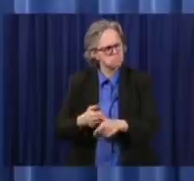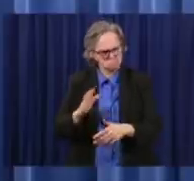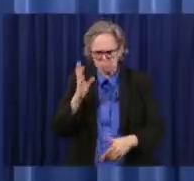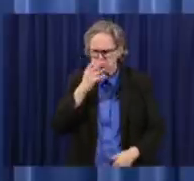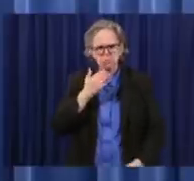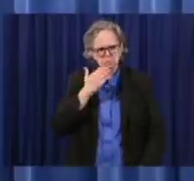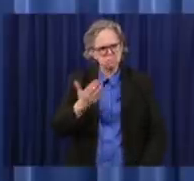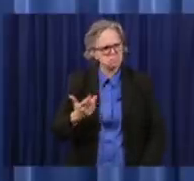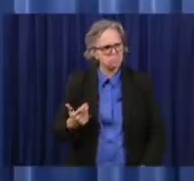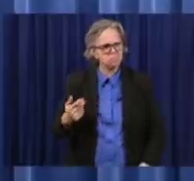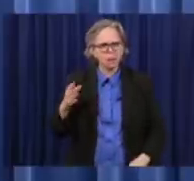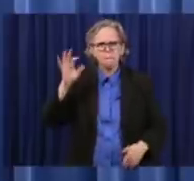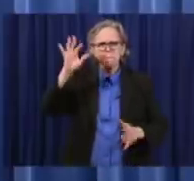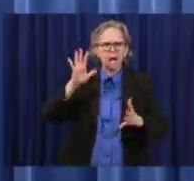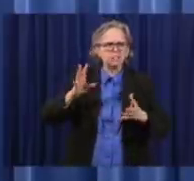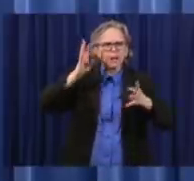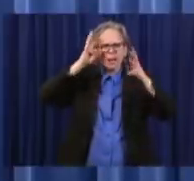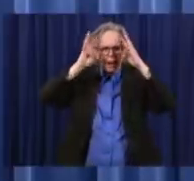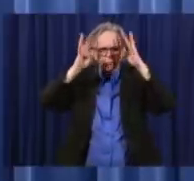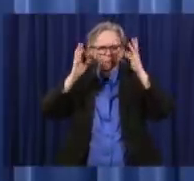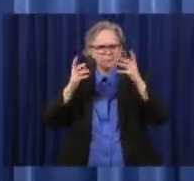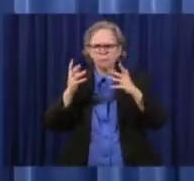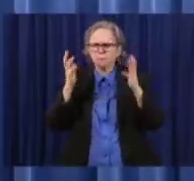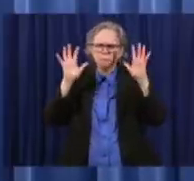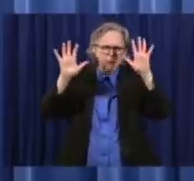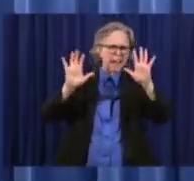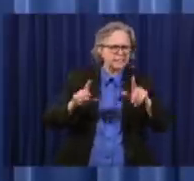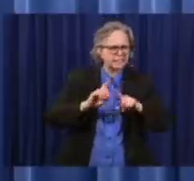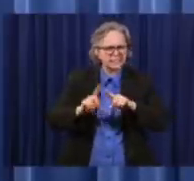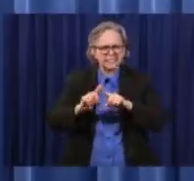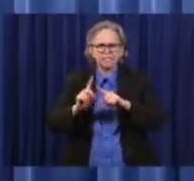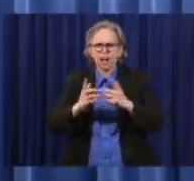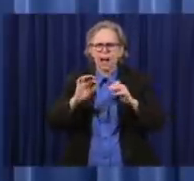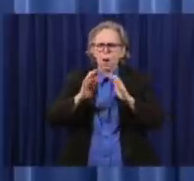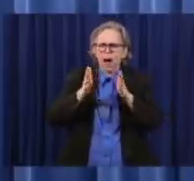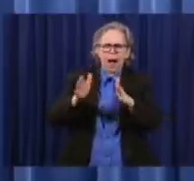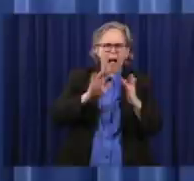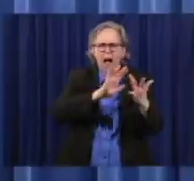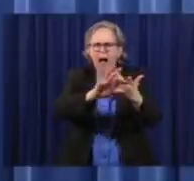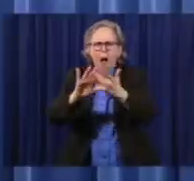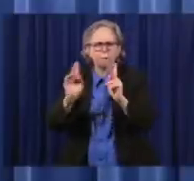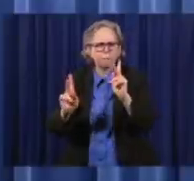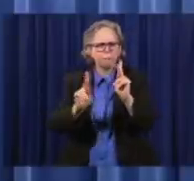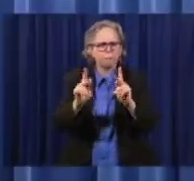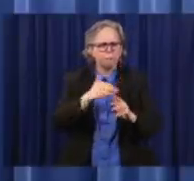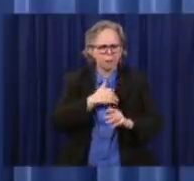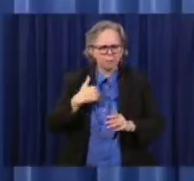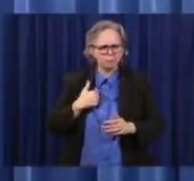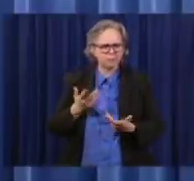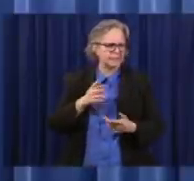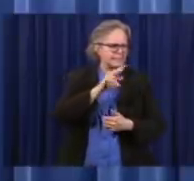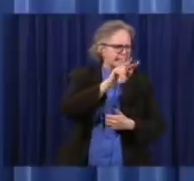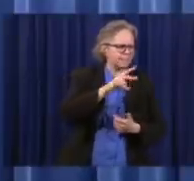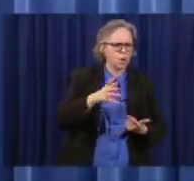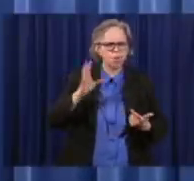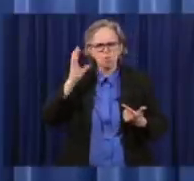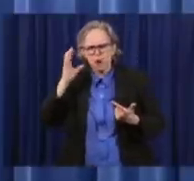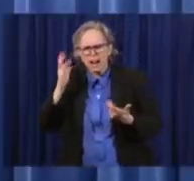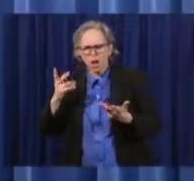pastors have come up with amazing ways to continue to reach out. They've done it through TV, they've done it through radio, they've done it through the